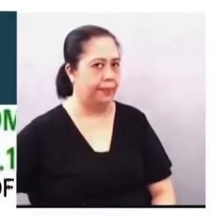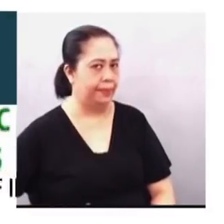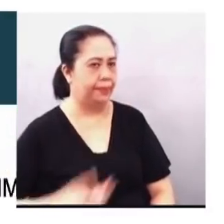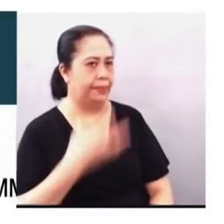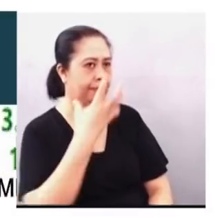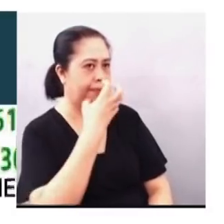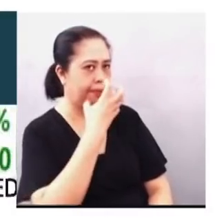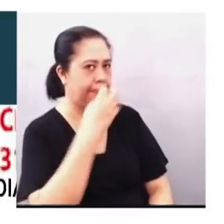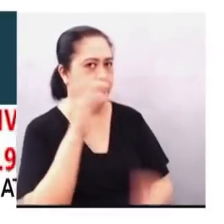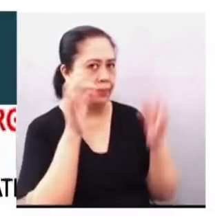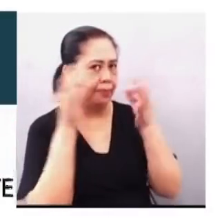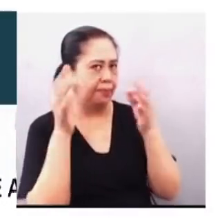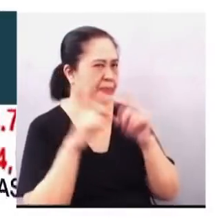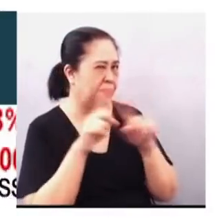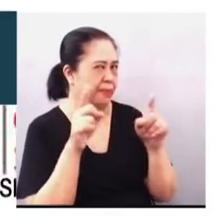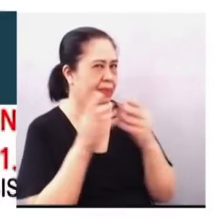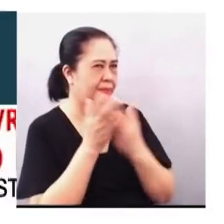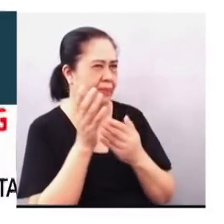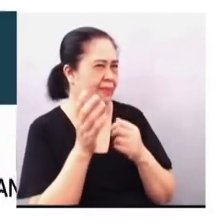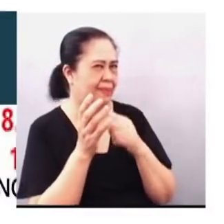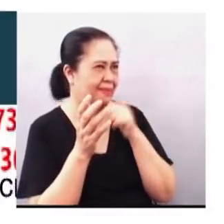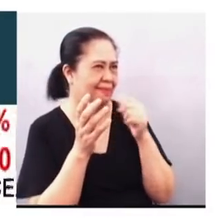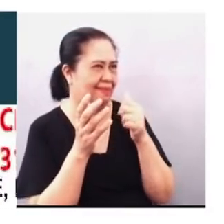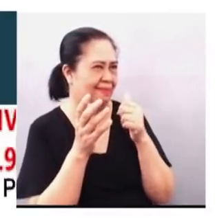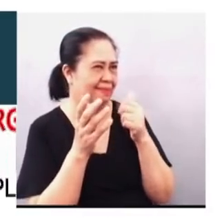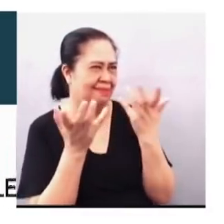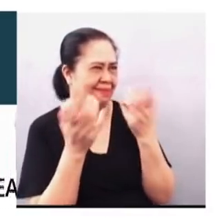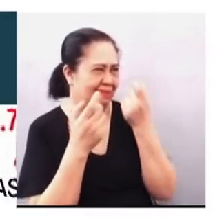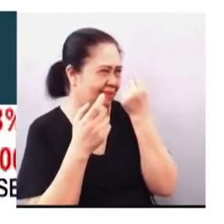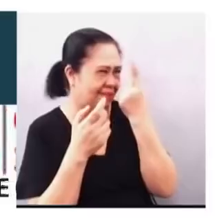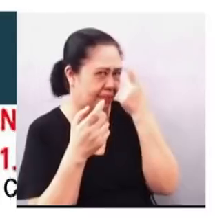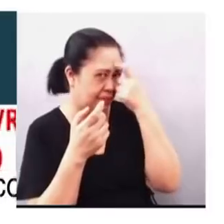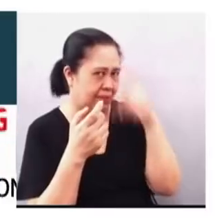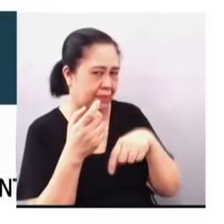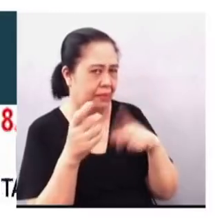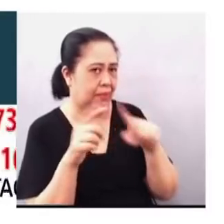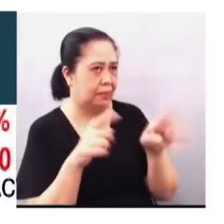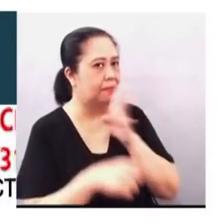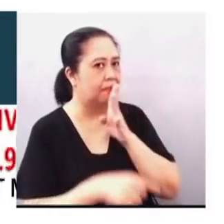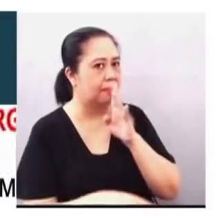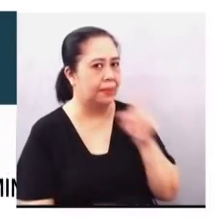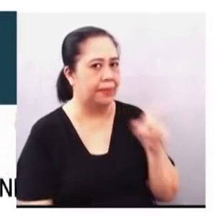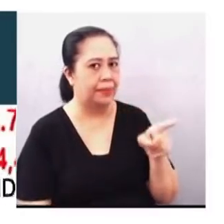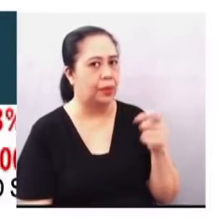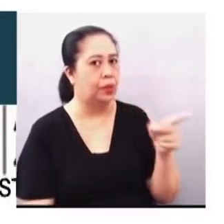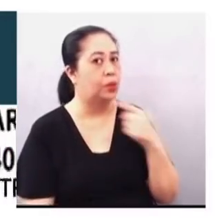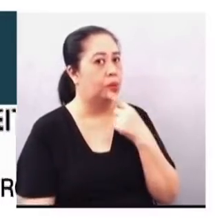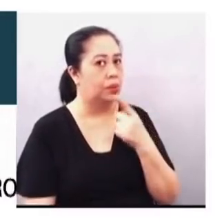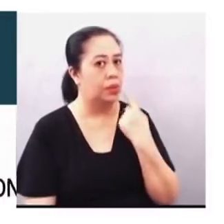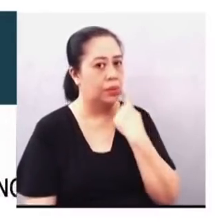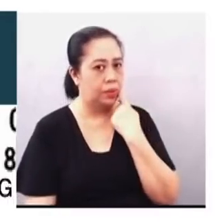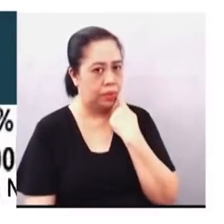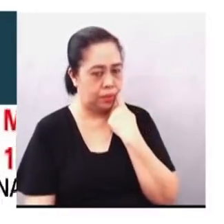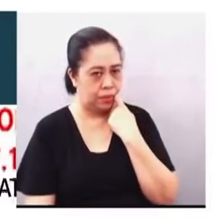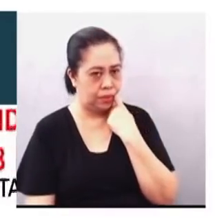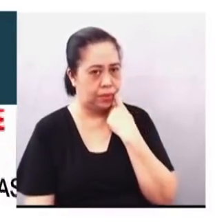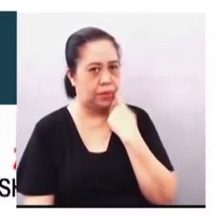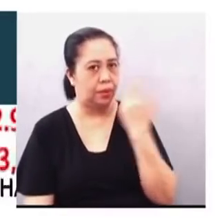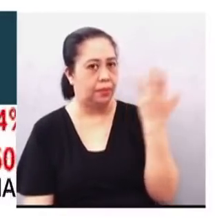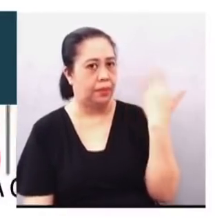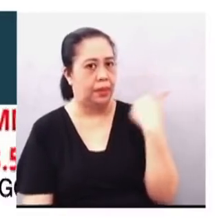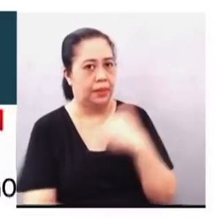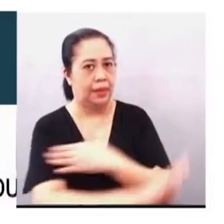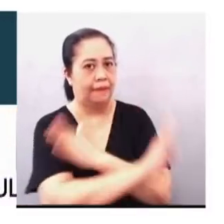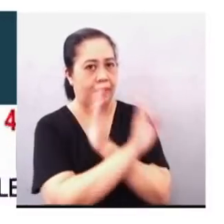sa droga, but something just doesn't add up from what you just said. You said a while ago that back in Davao, the